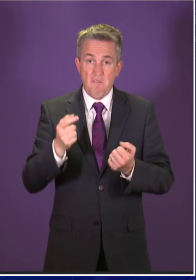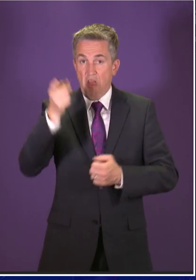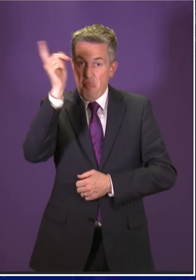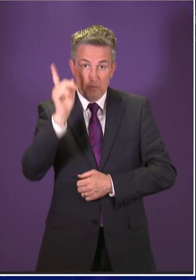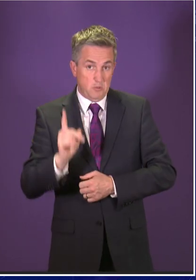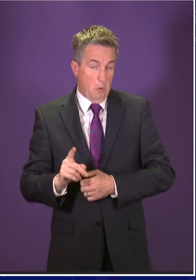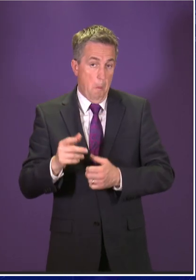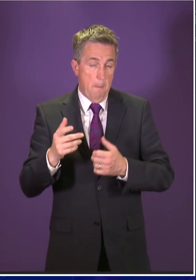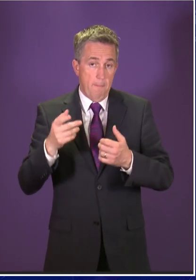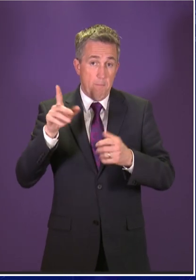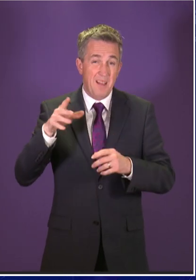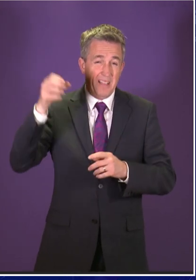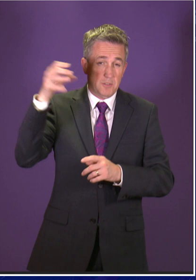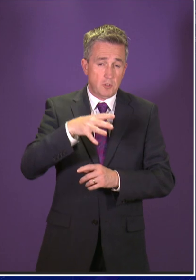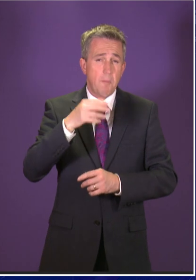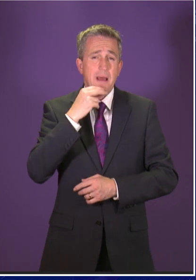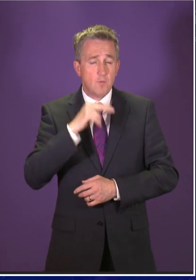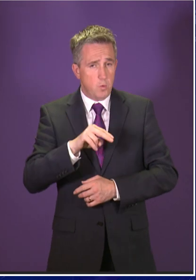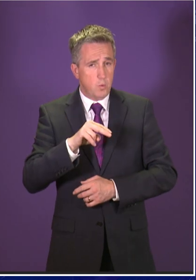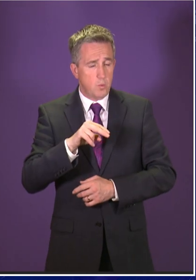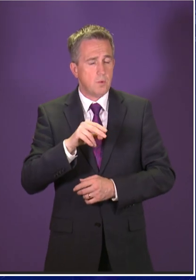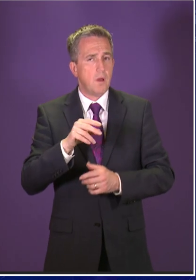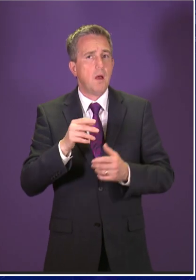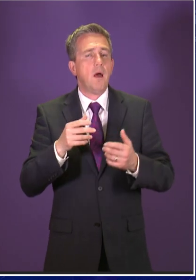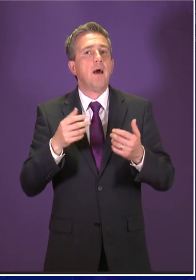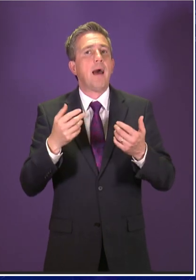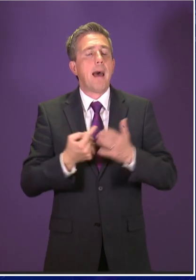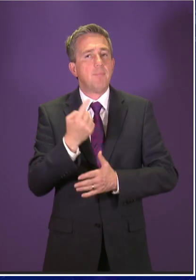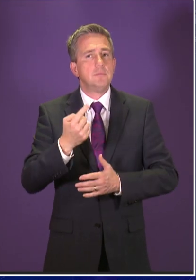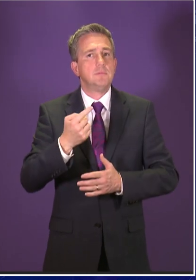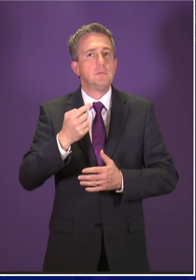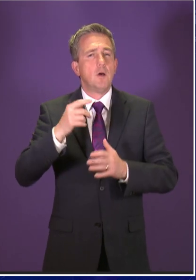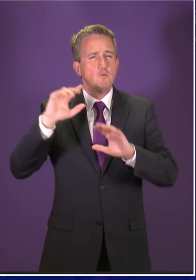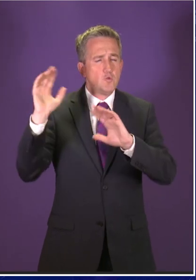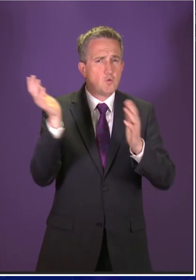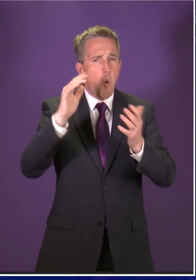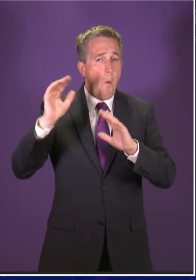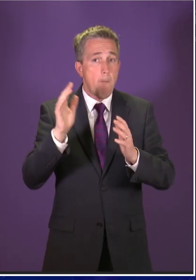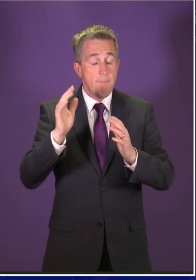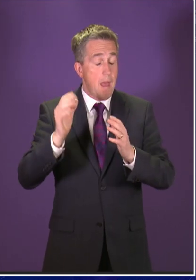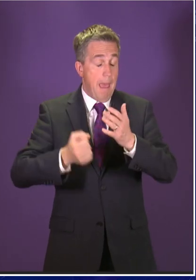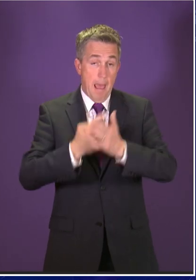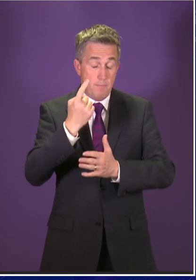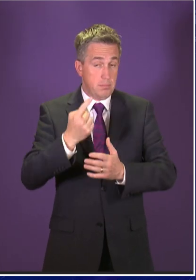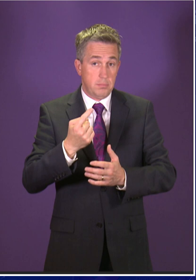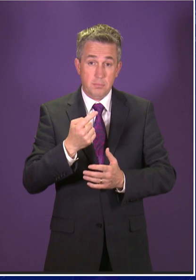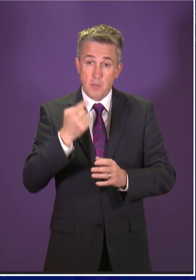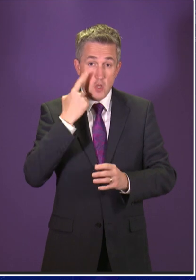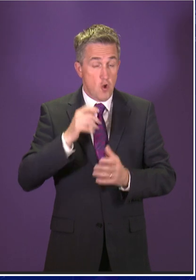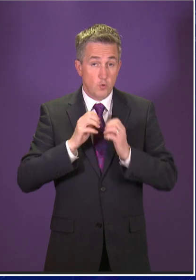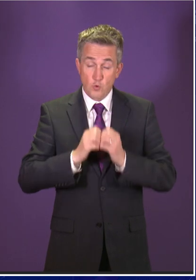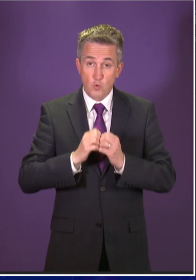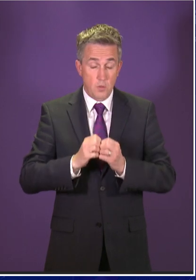up. But what makes this particular storm different is that it descended somewhat by surprise on this young